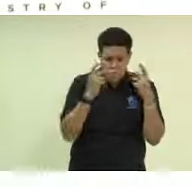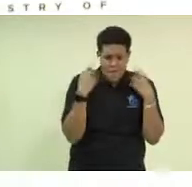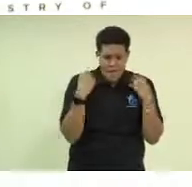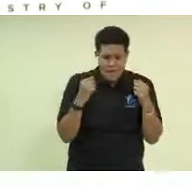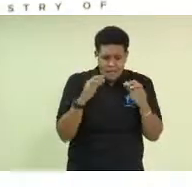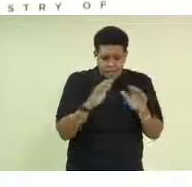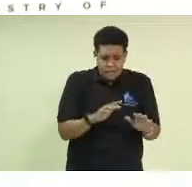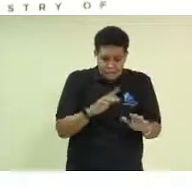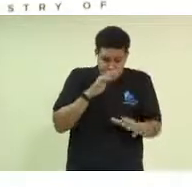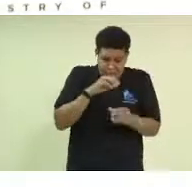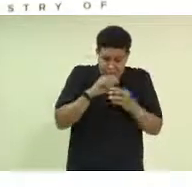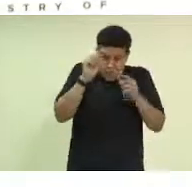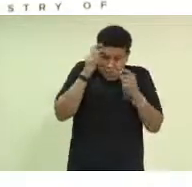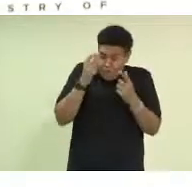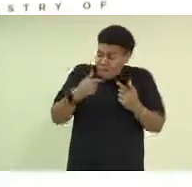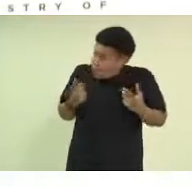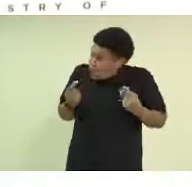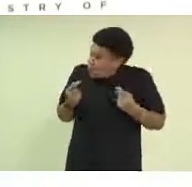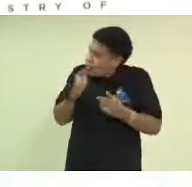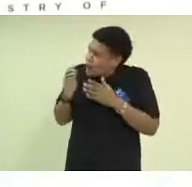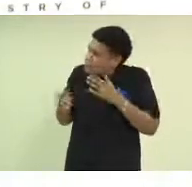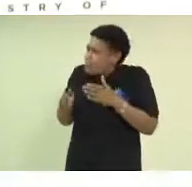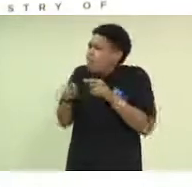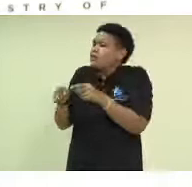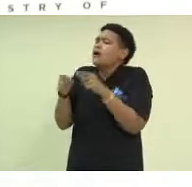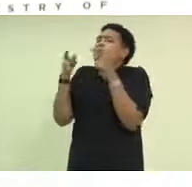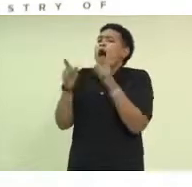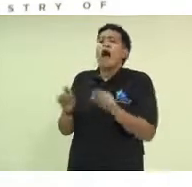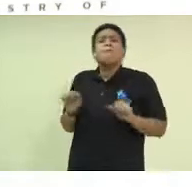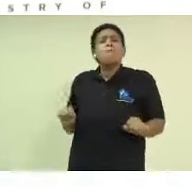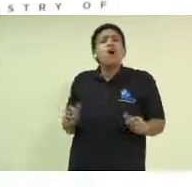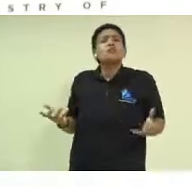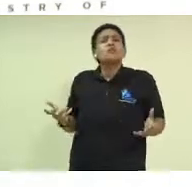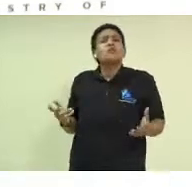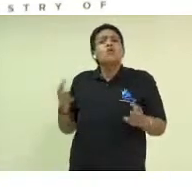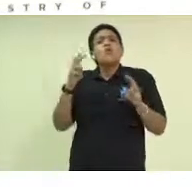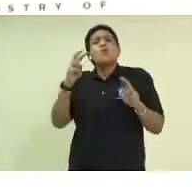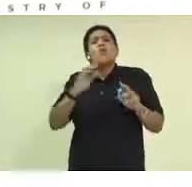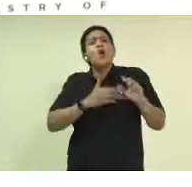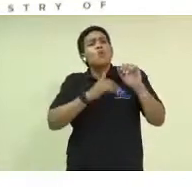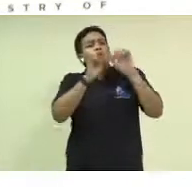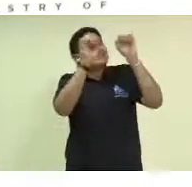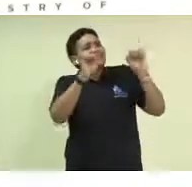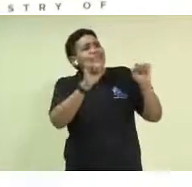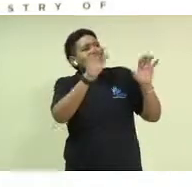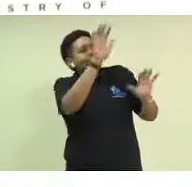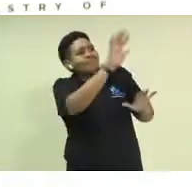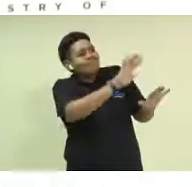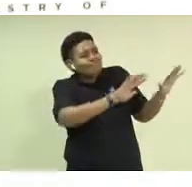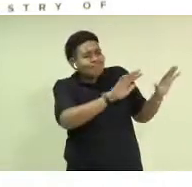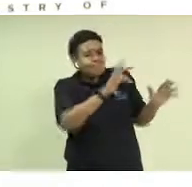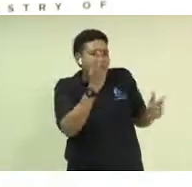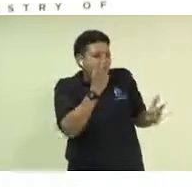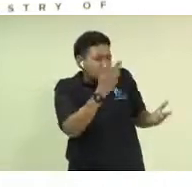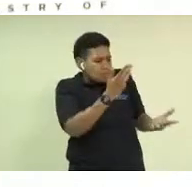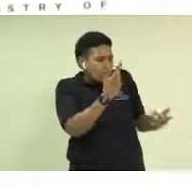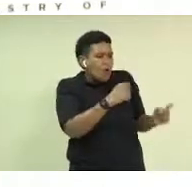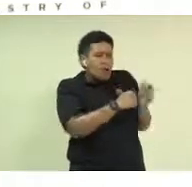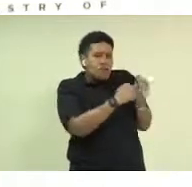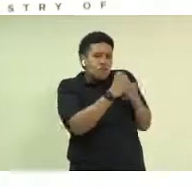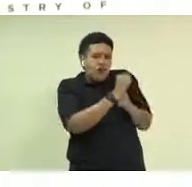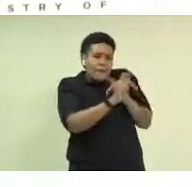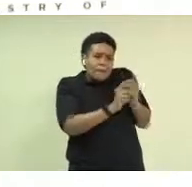government of the day was to prepare for that, to look at our systems, to look at our infrastructure, our